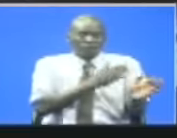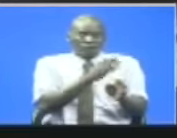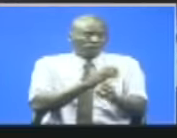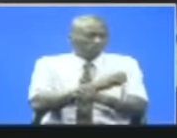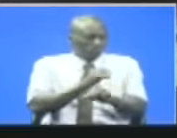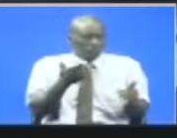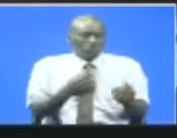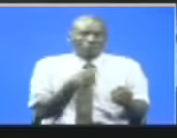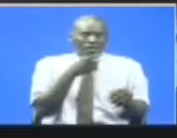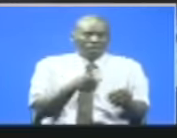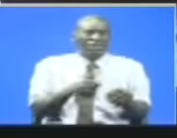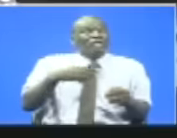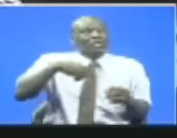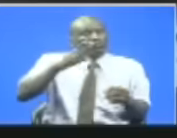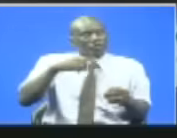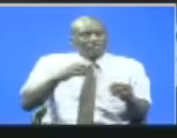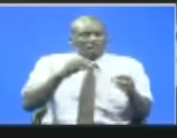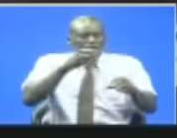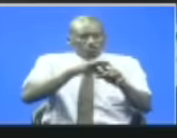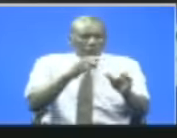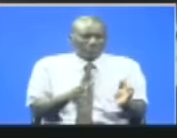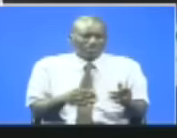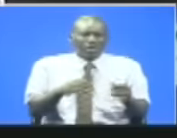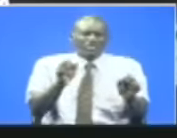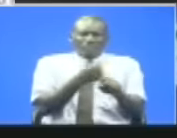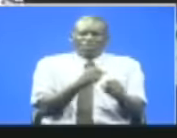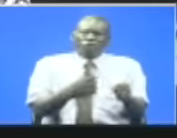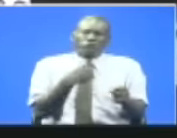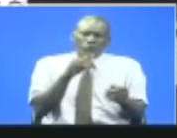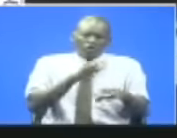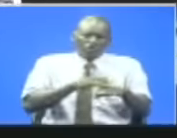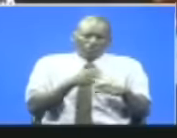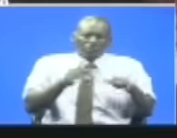He's wooing voters. He can't say very good things about NASA.